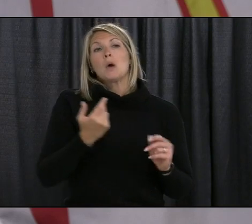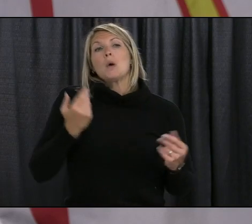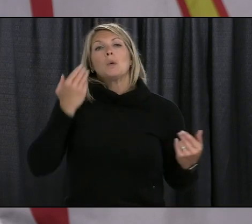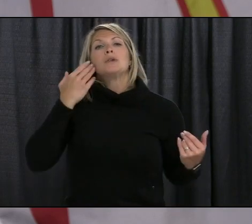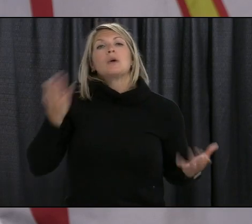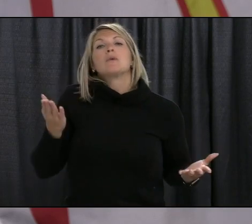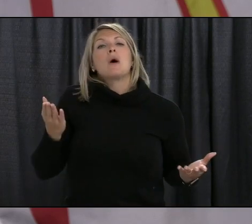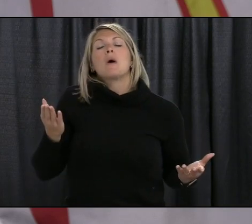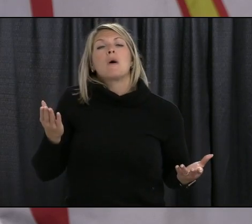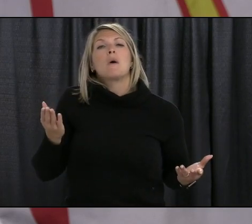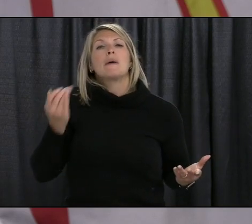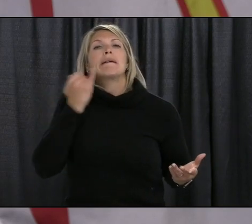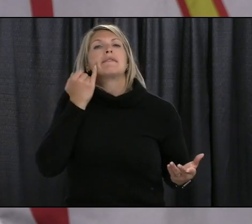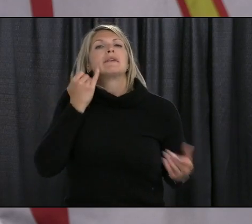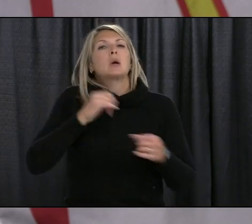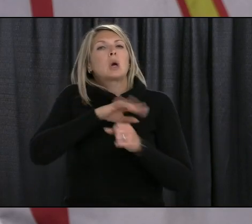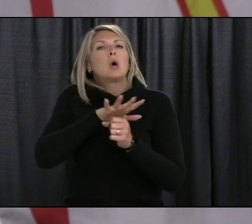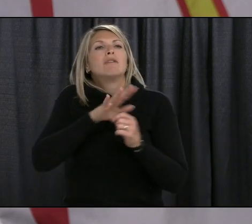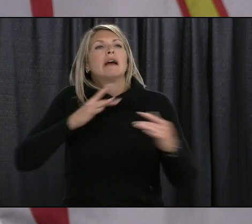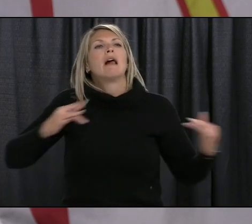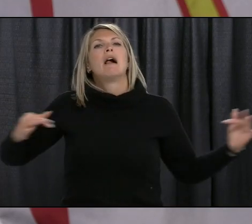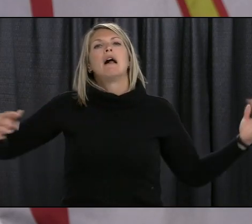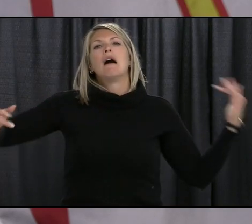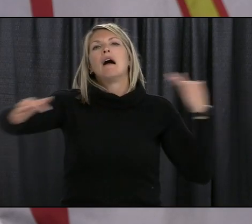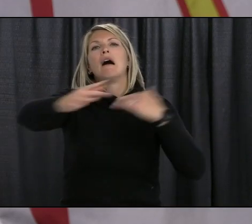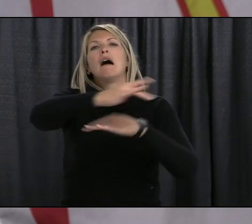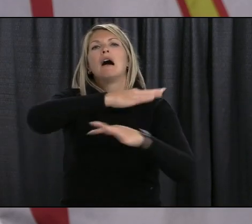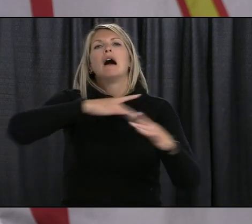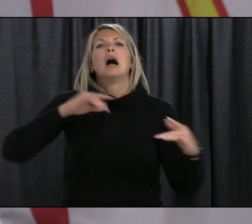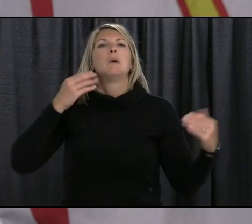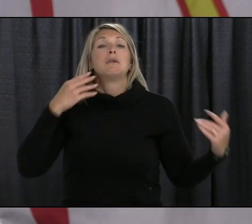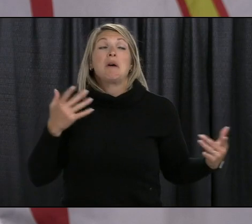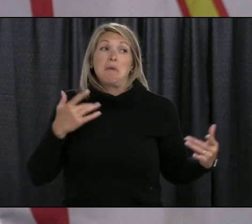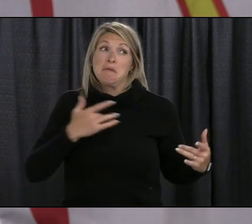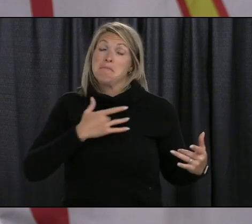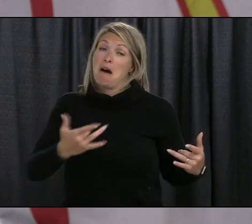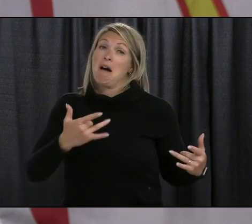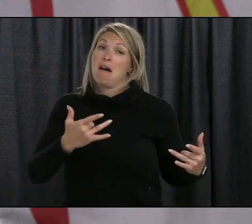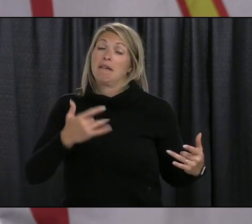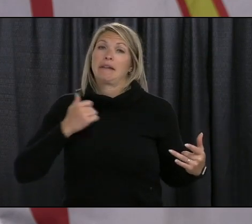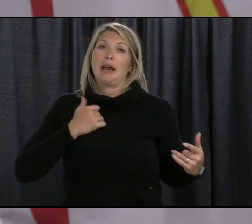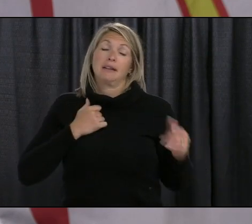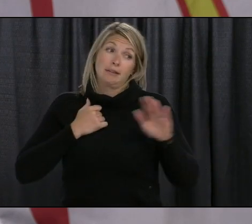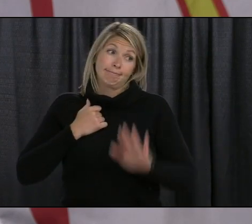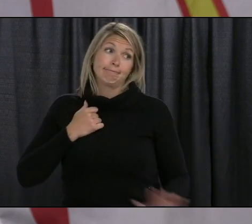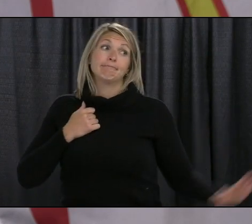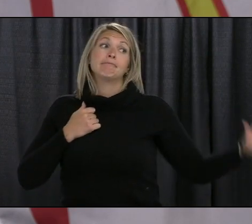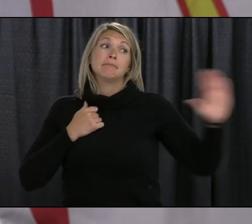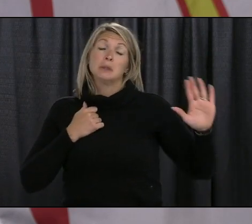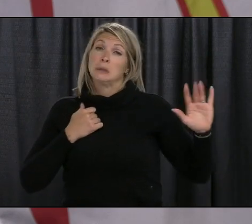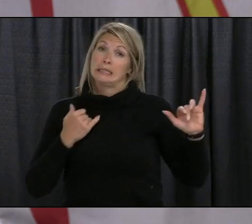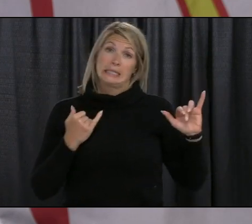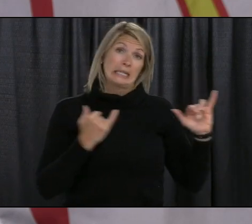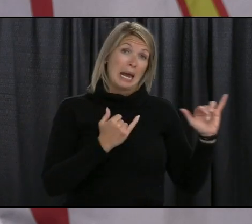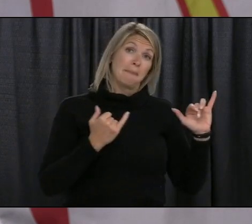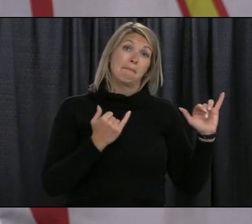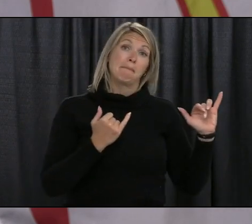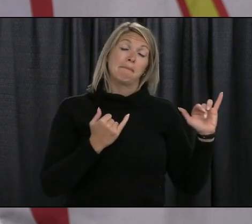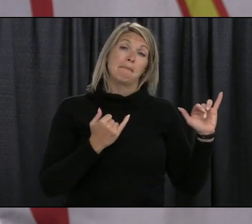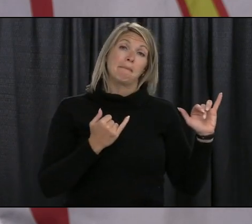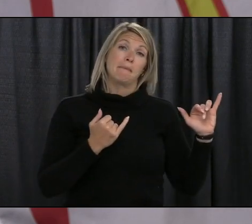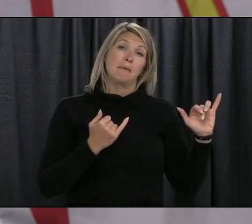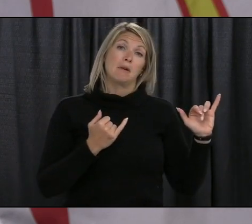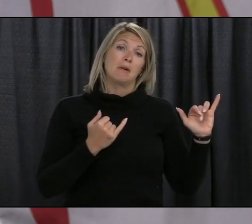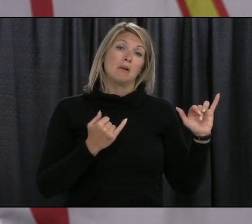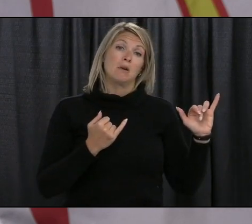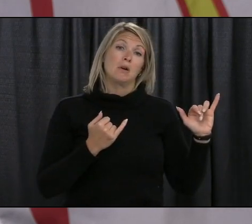who are symptomatic. This is pretty consistent across the country right now, I don't know that any of us want